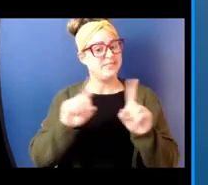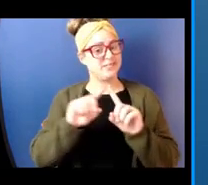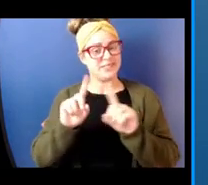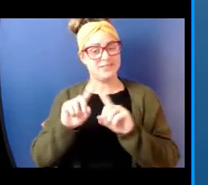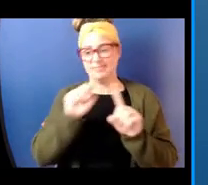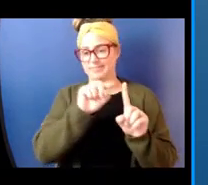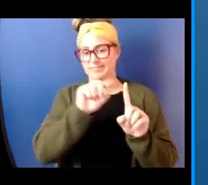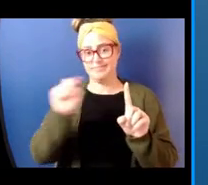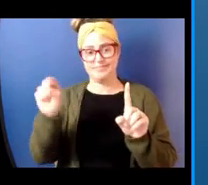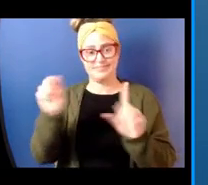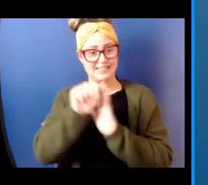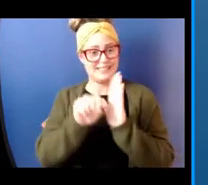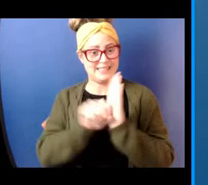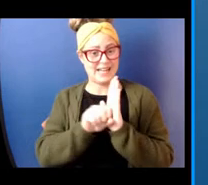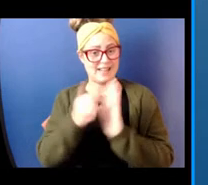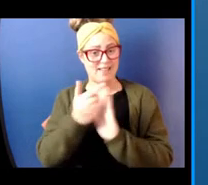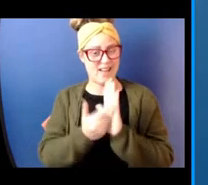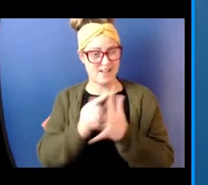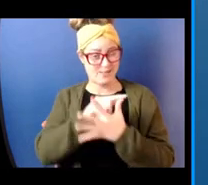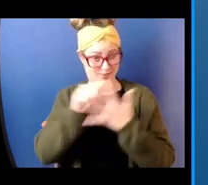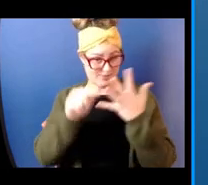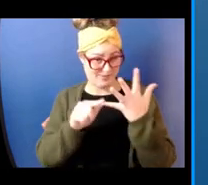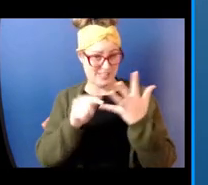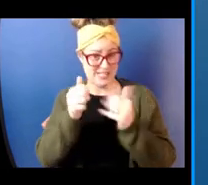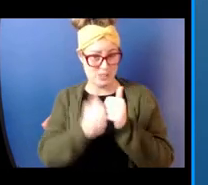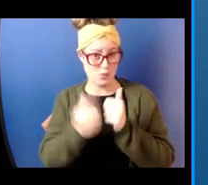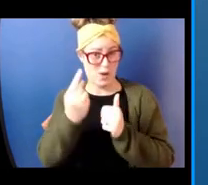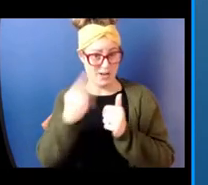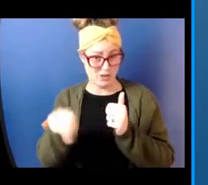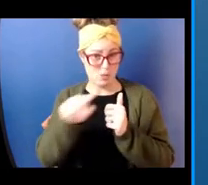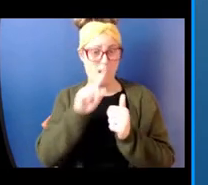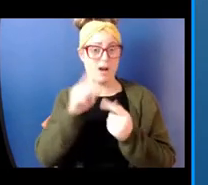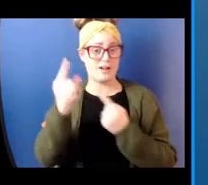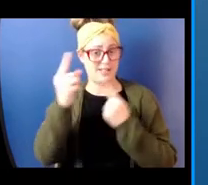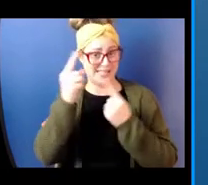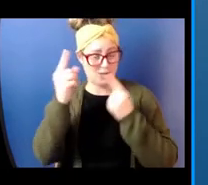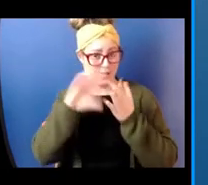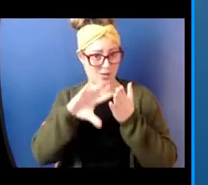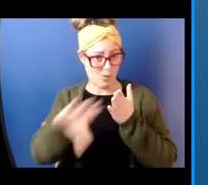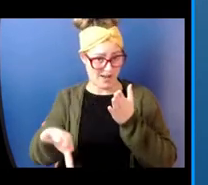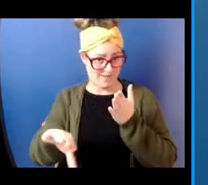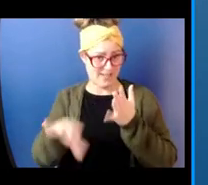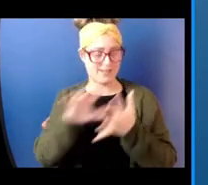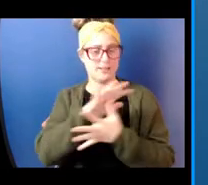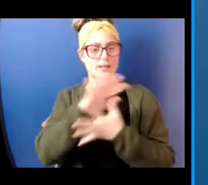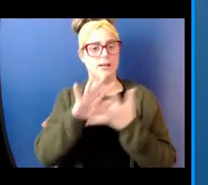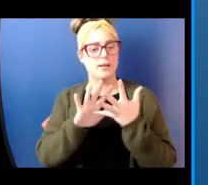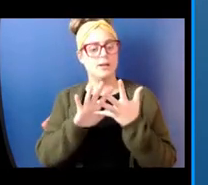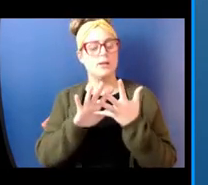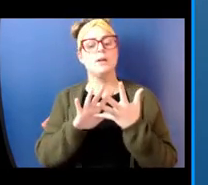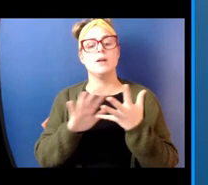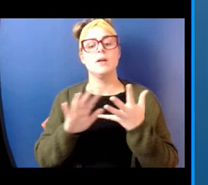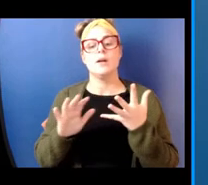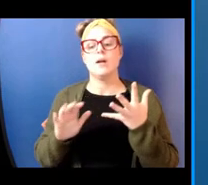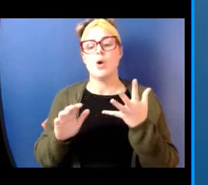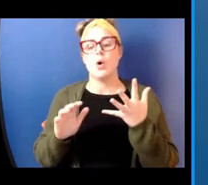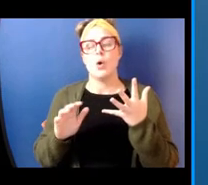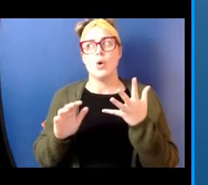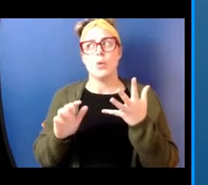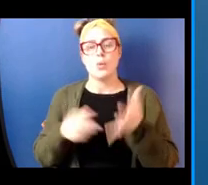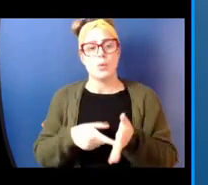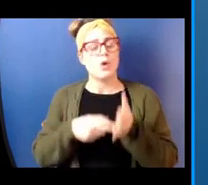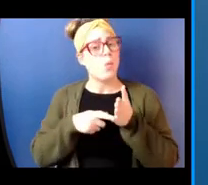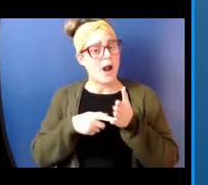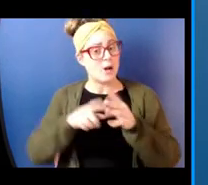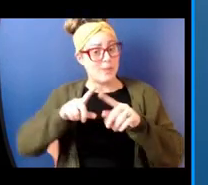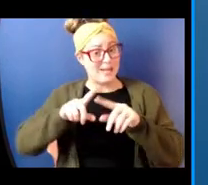for each one of these states that you are considering giving waivers to the requirement the contingencies